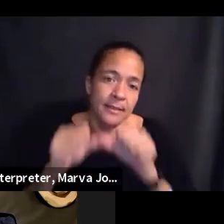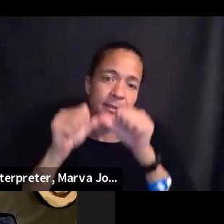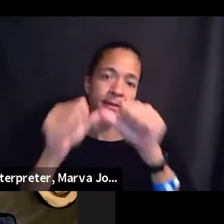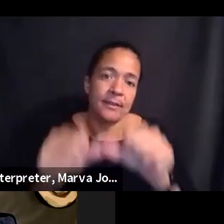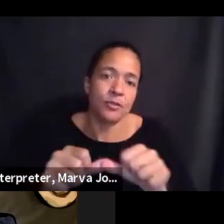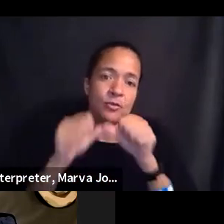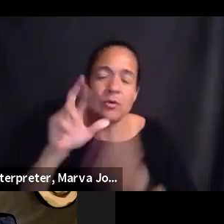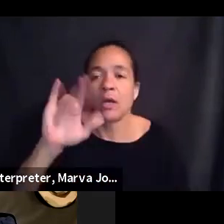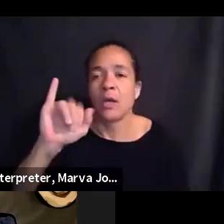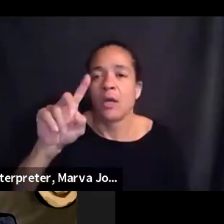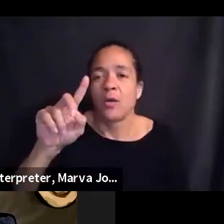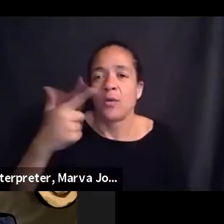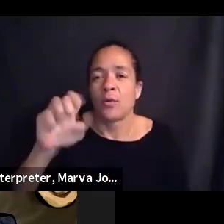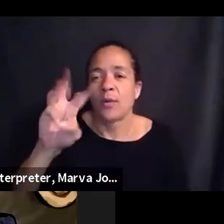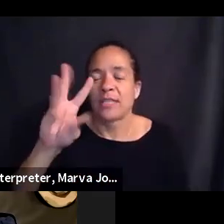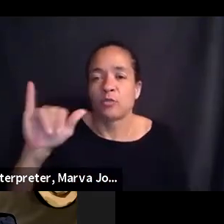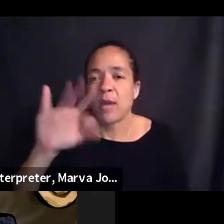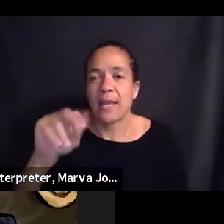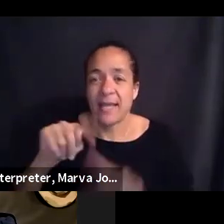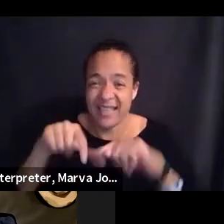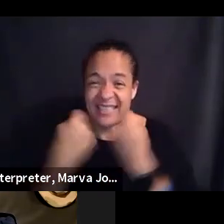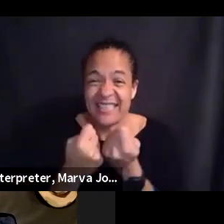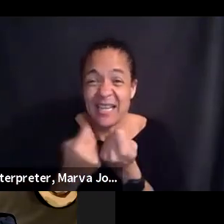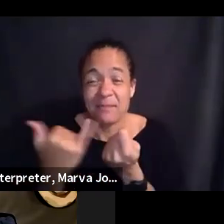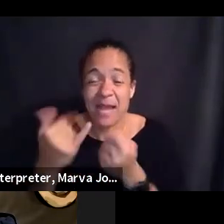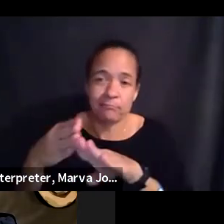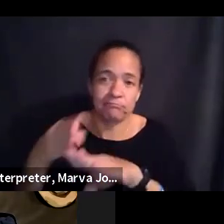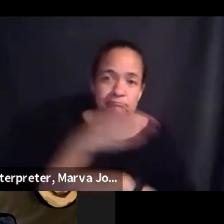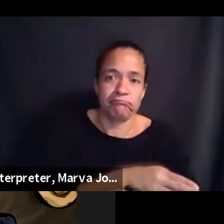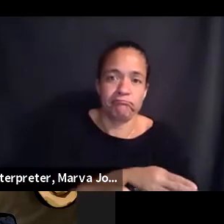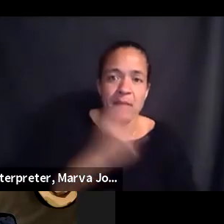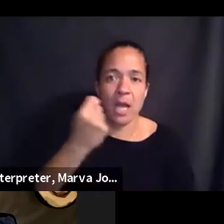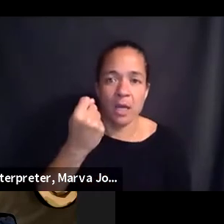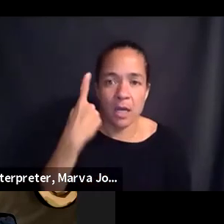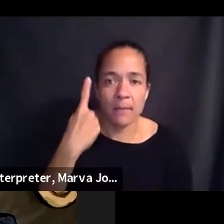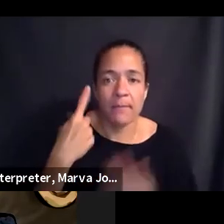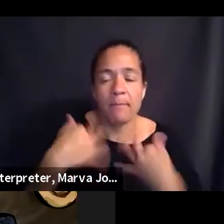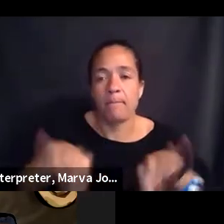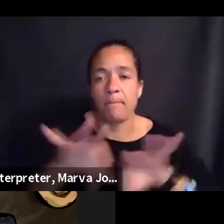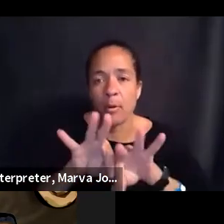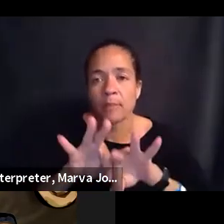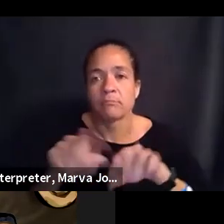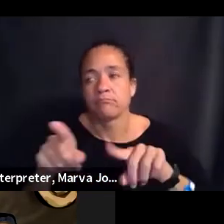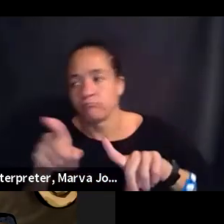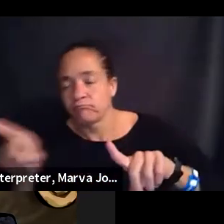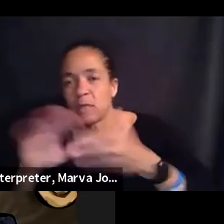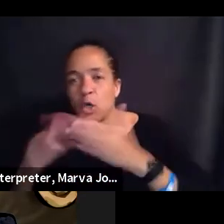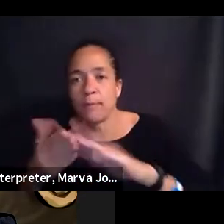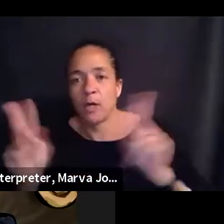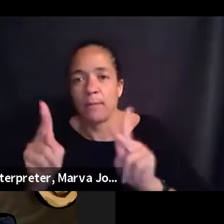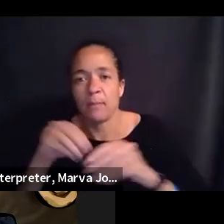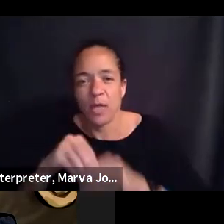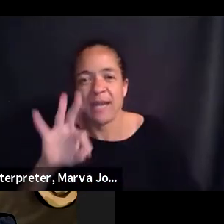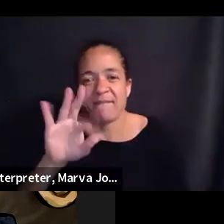Ridgeway and our entire team have a better understanding of what's really important to the community residents in